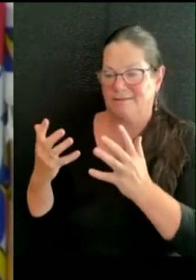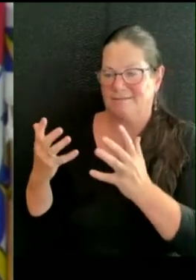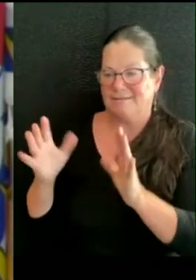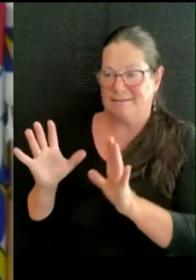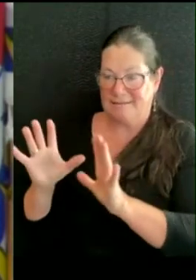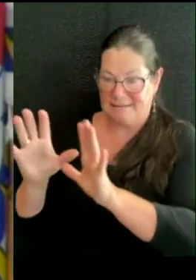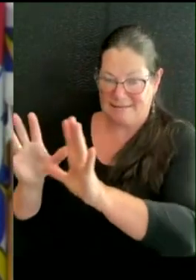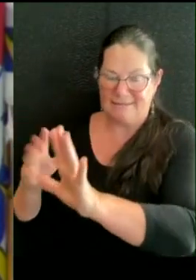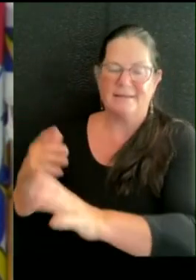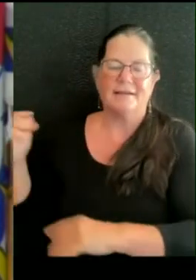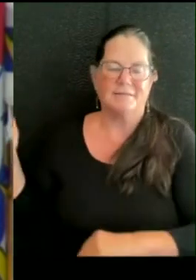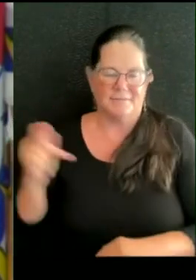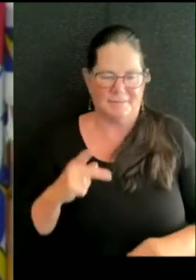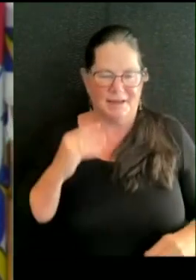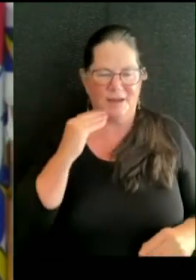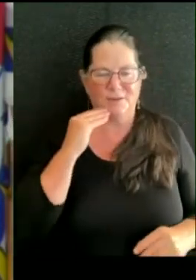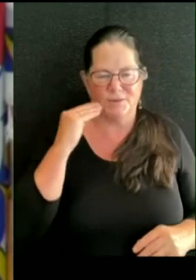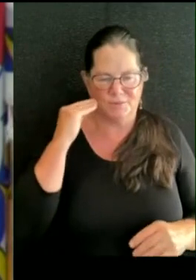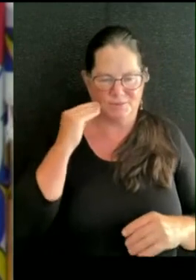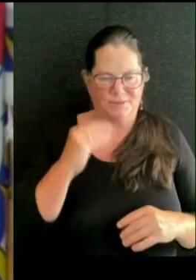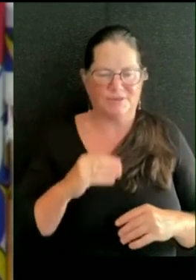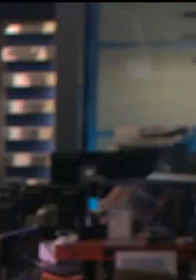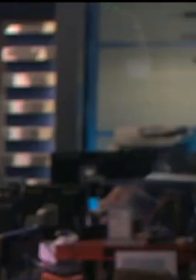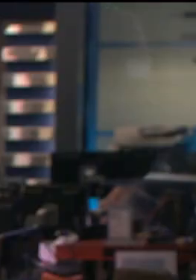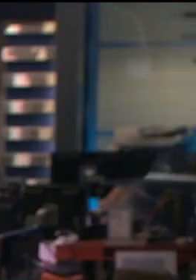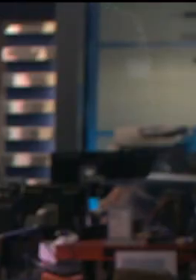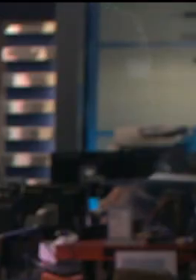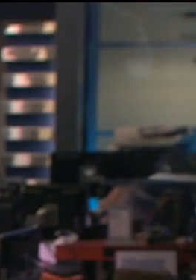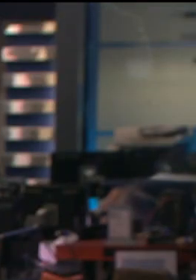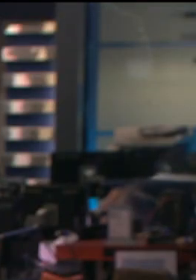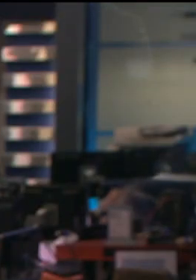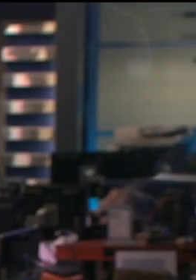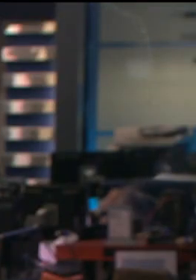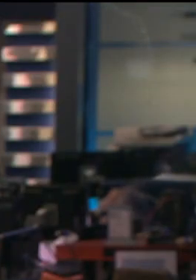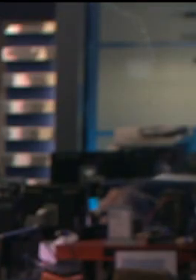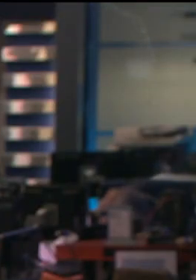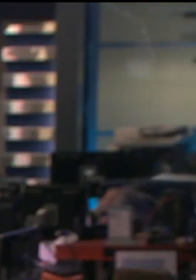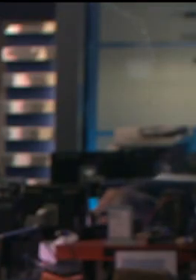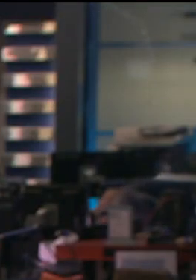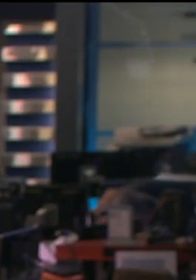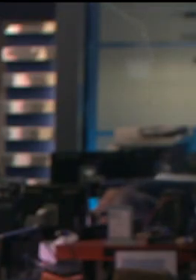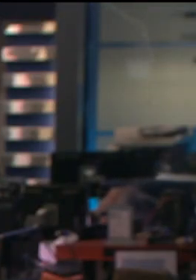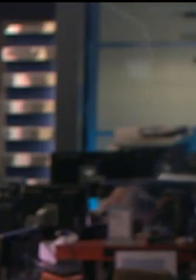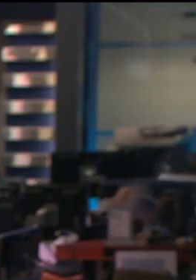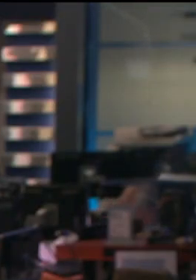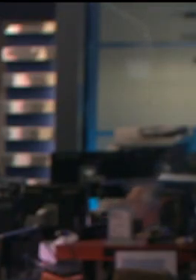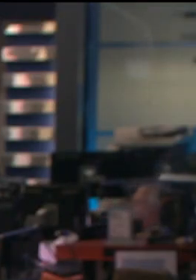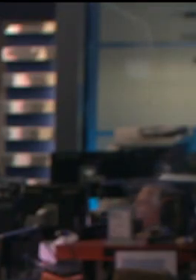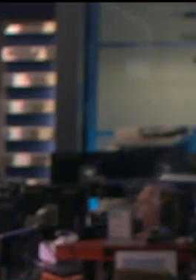than 2,300 properties are currently under evacuation orders right now. A lot of people have been